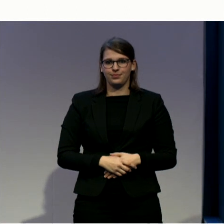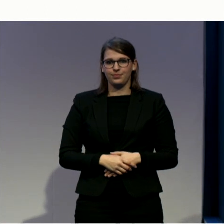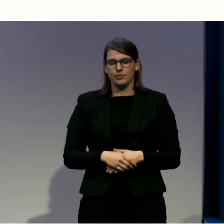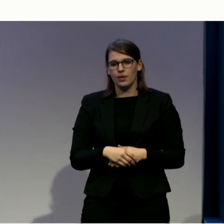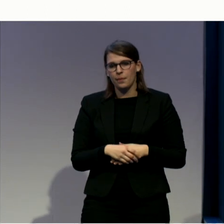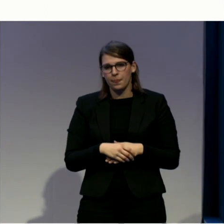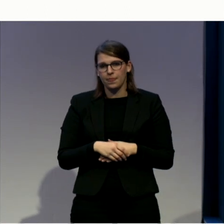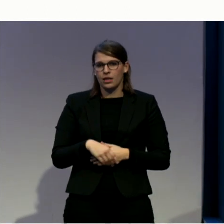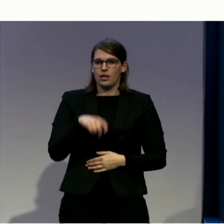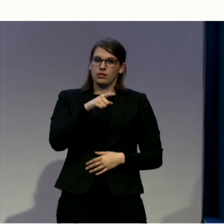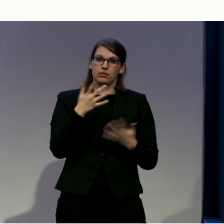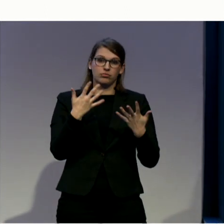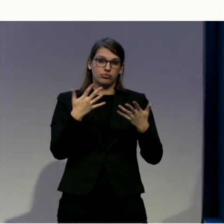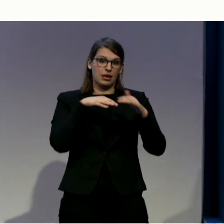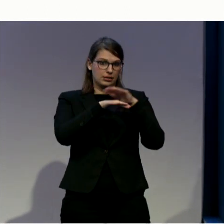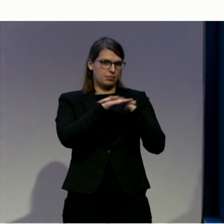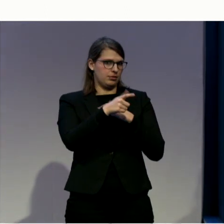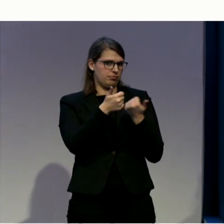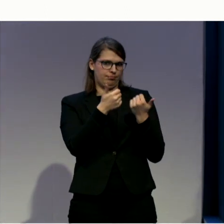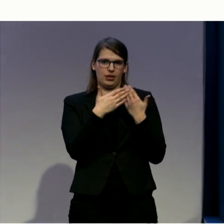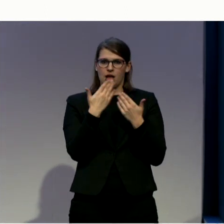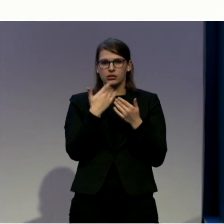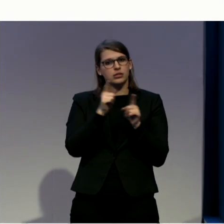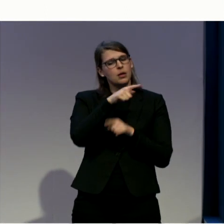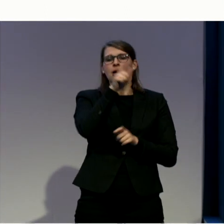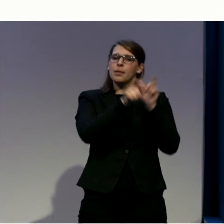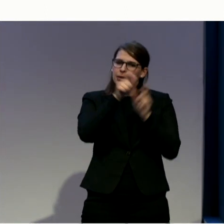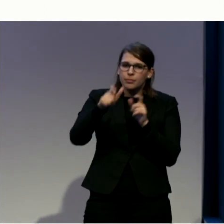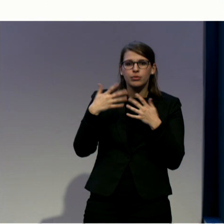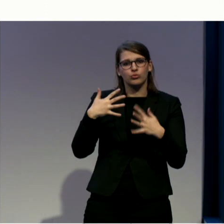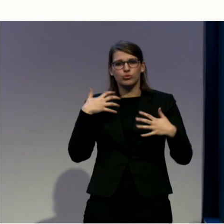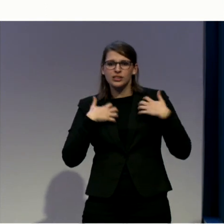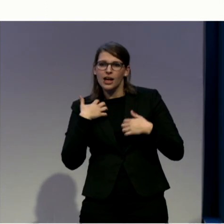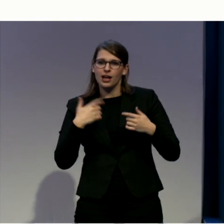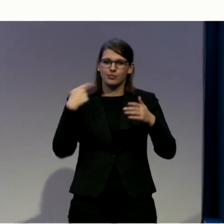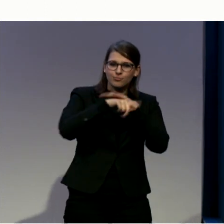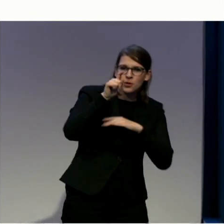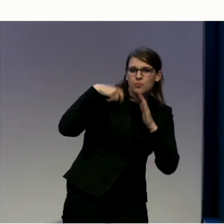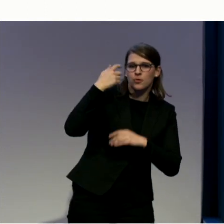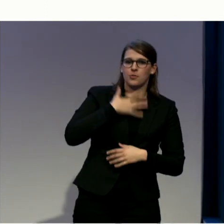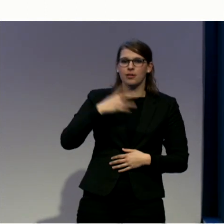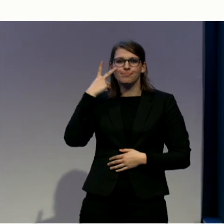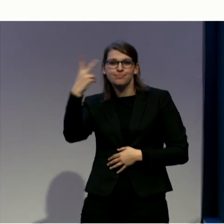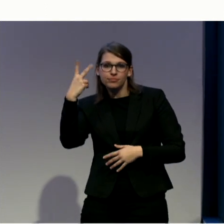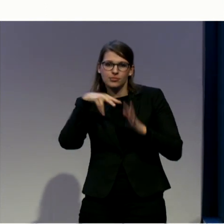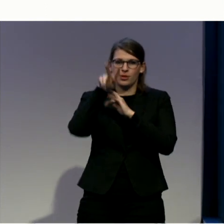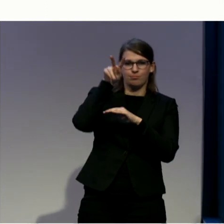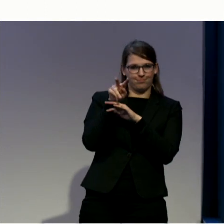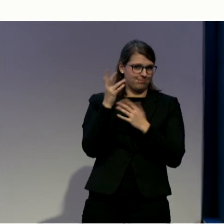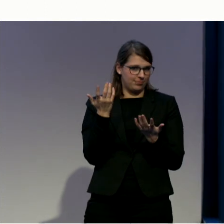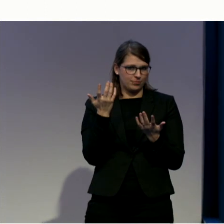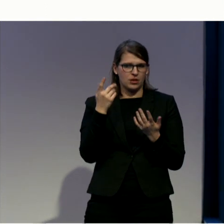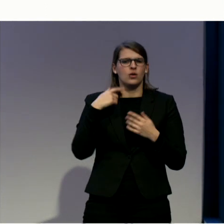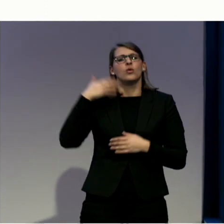films. I like to think that everybody likes movies. I know it's not 100% true. I've met that person.